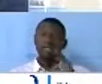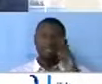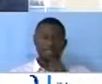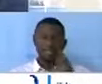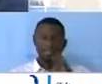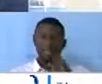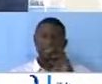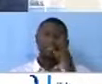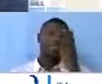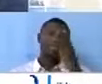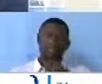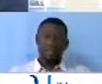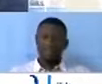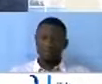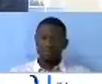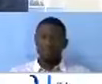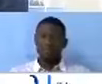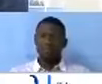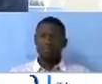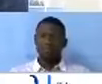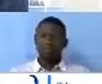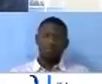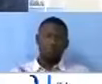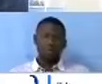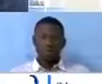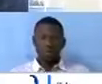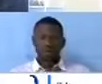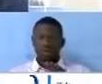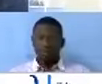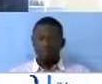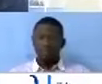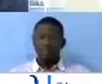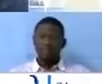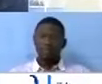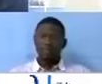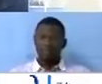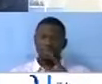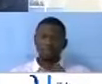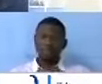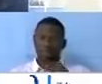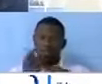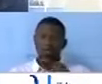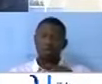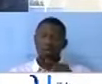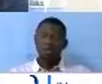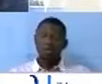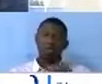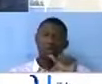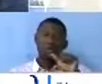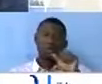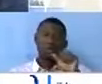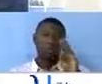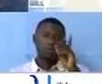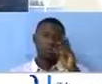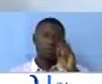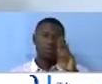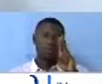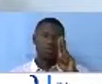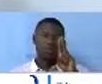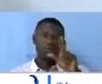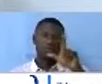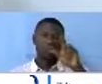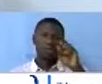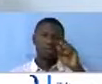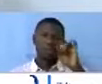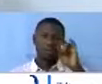received that evidence. Attempted that three times. Definitely, because the case of Abdullah Kujabi. I did it in the case of Abdullah Kujabi. Sir Jase. I'm Sir